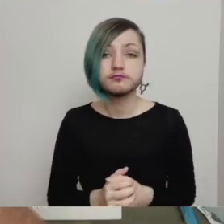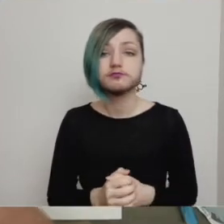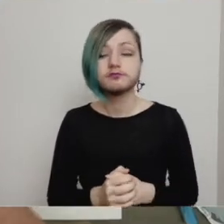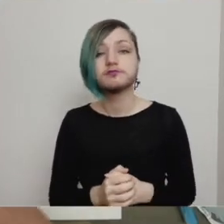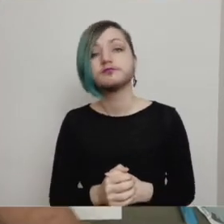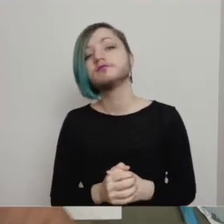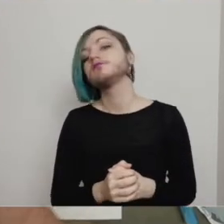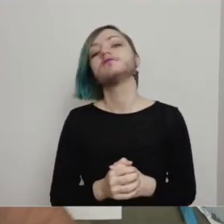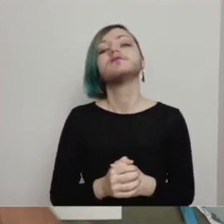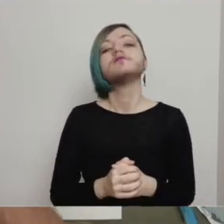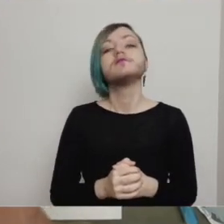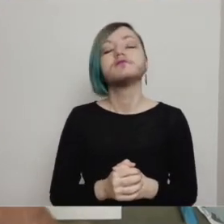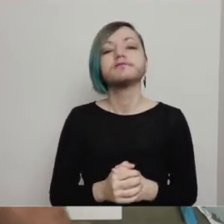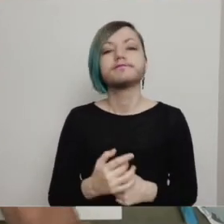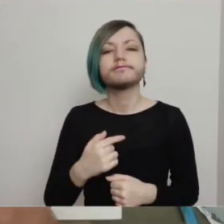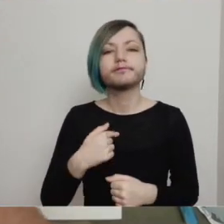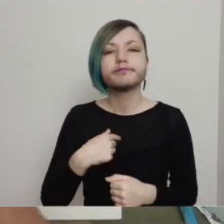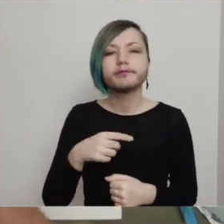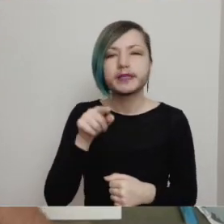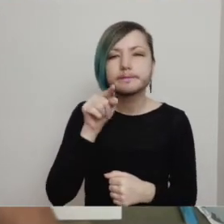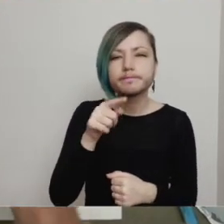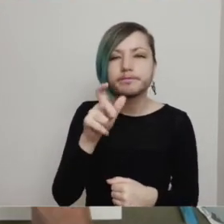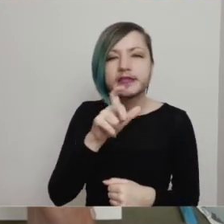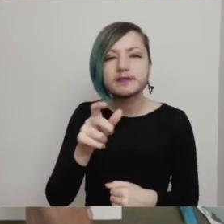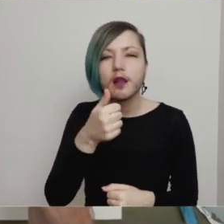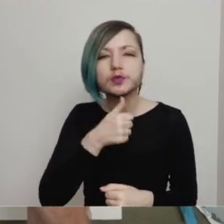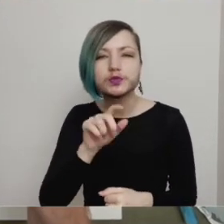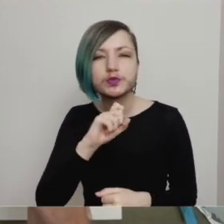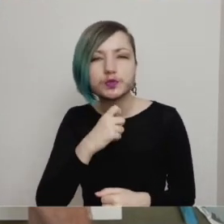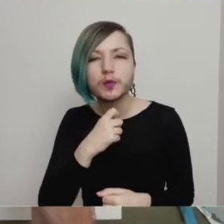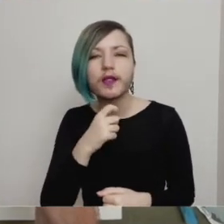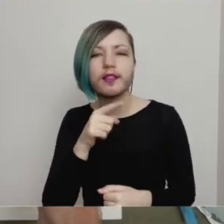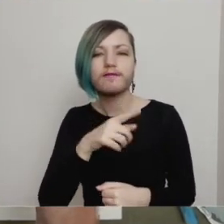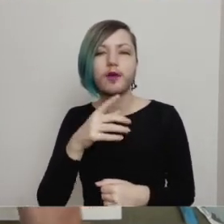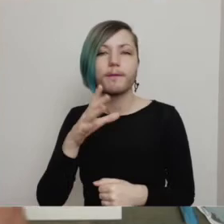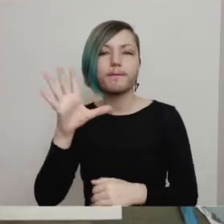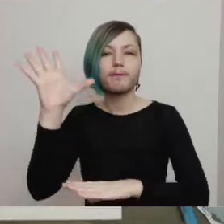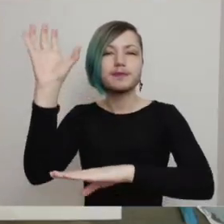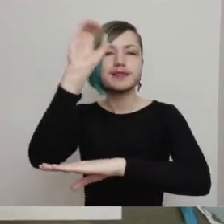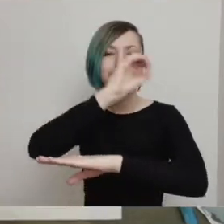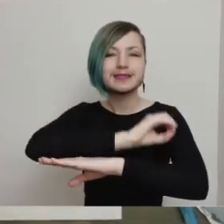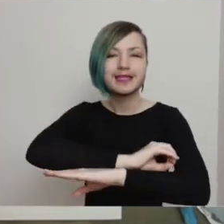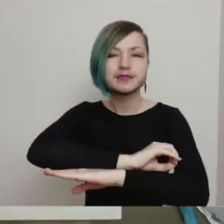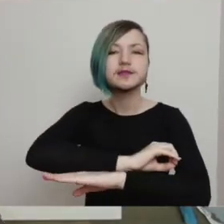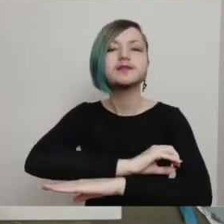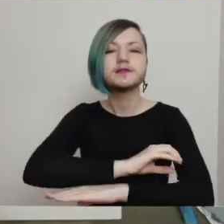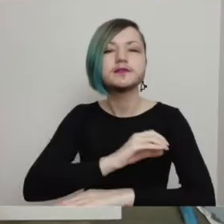just going to be kind of using some of these colours from this kind of sunset image here.